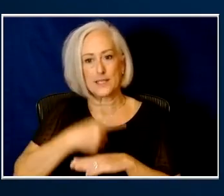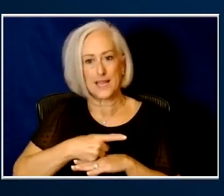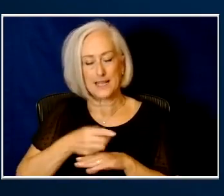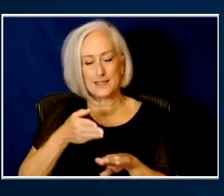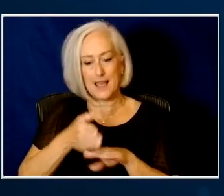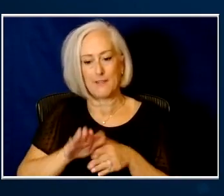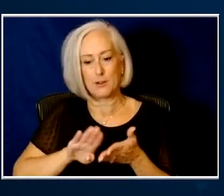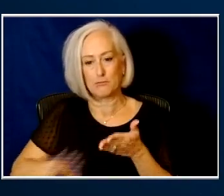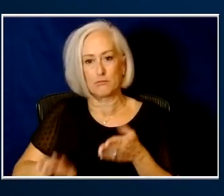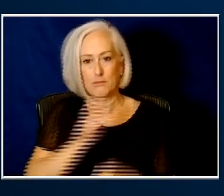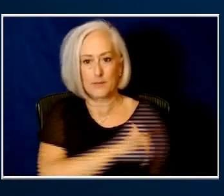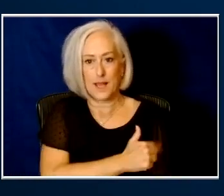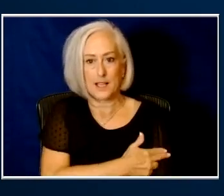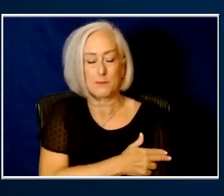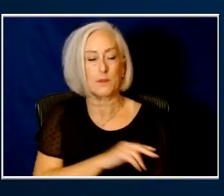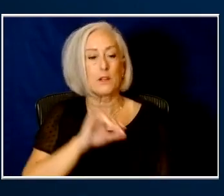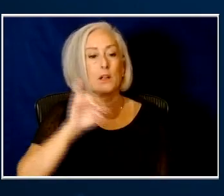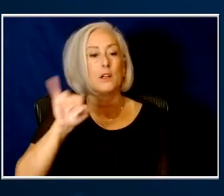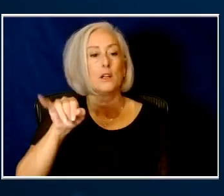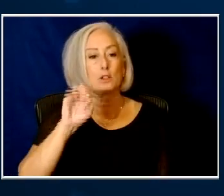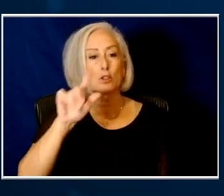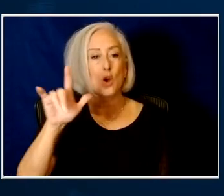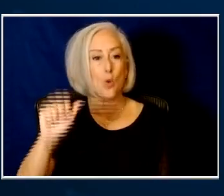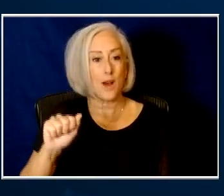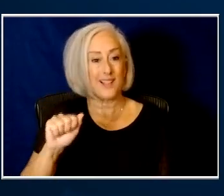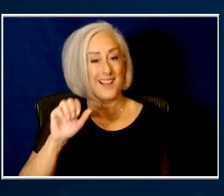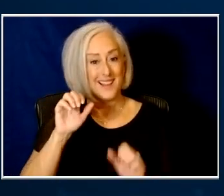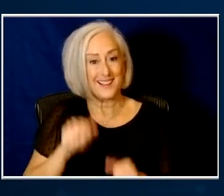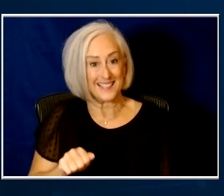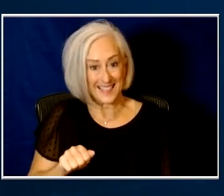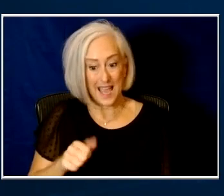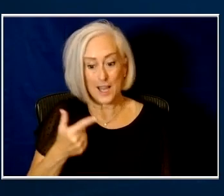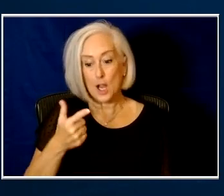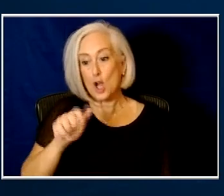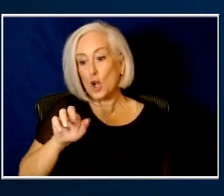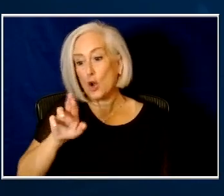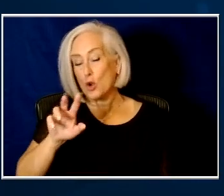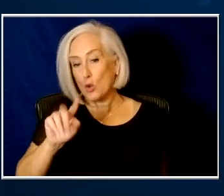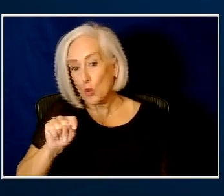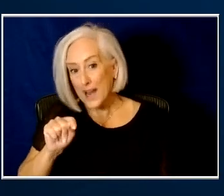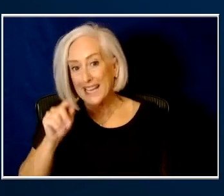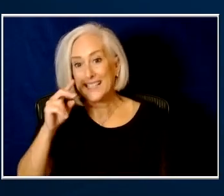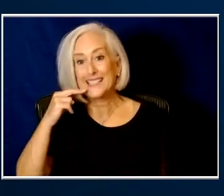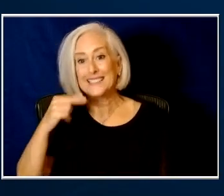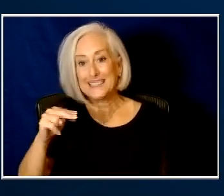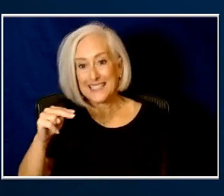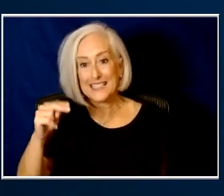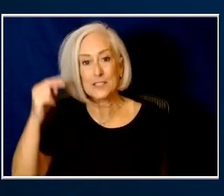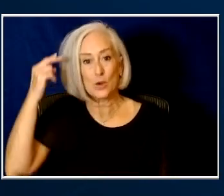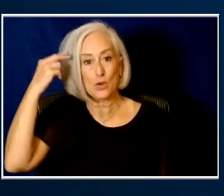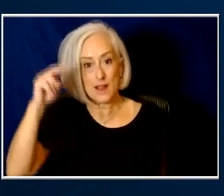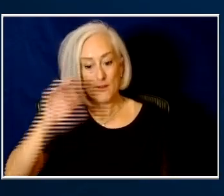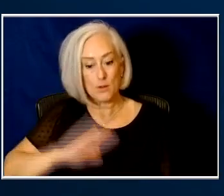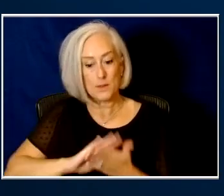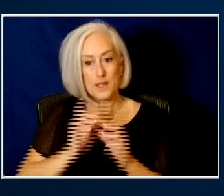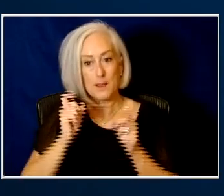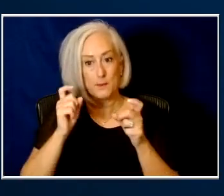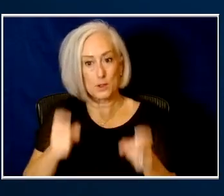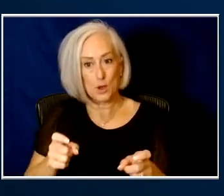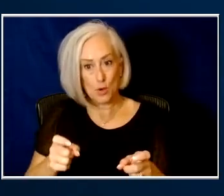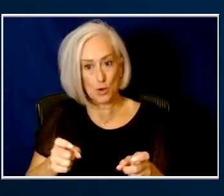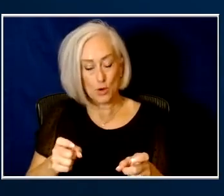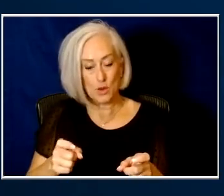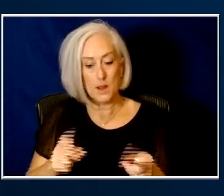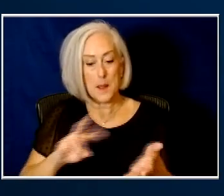Joellen wants to know, can great nieces and great nephews be potential donors, or is it the farther away you get from your siblings